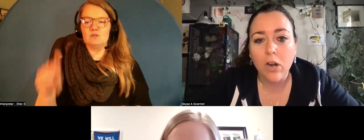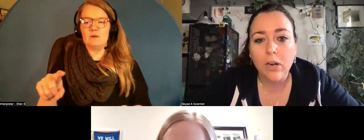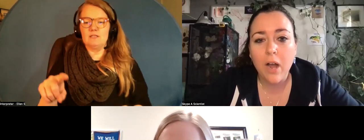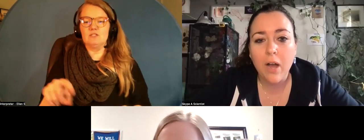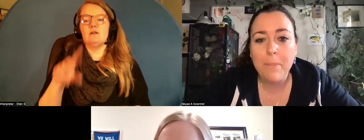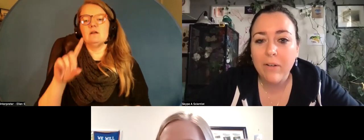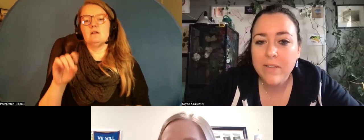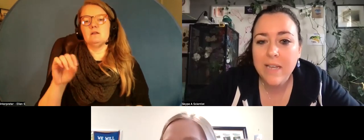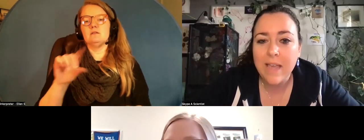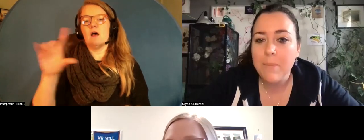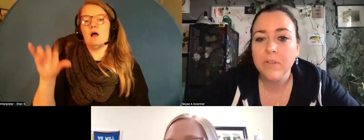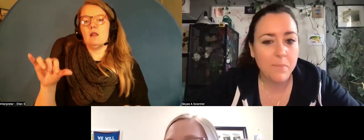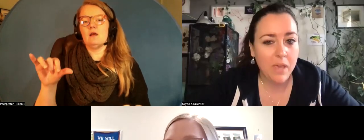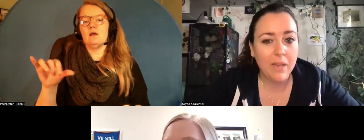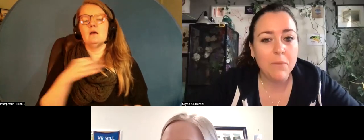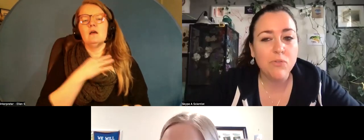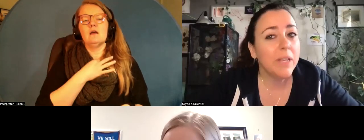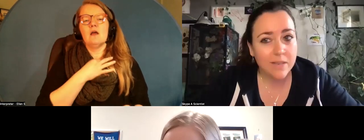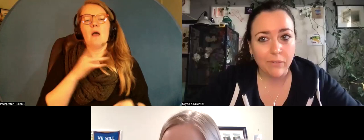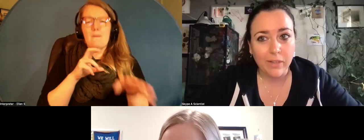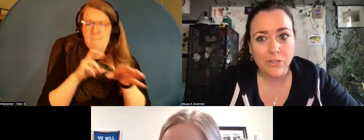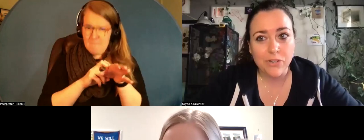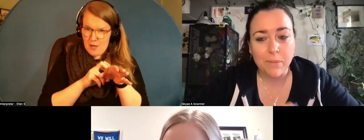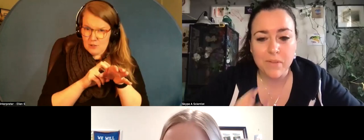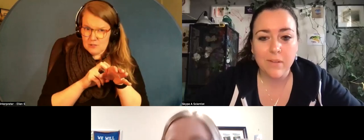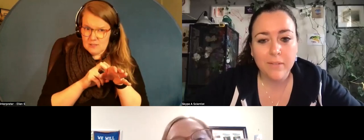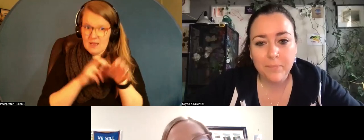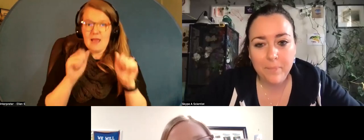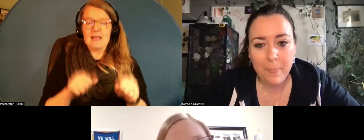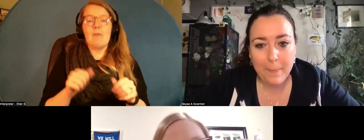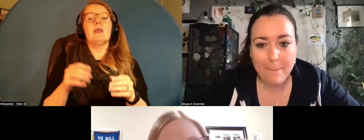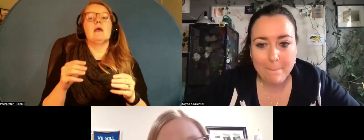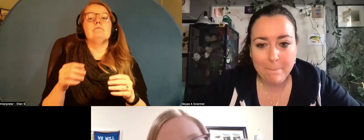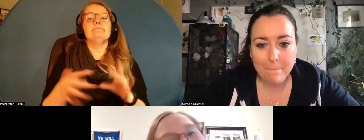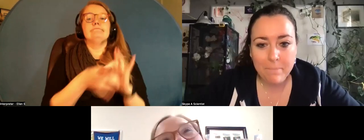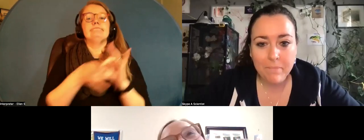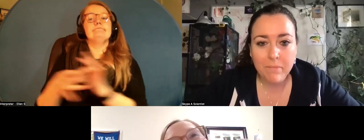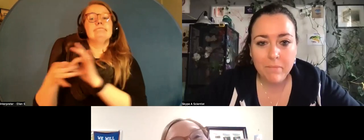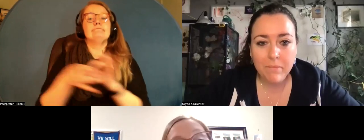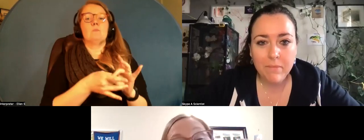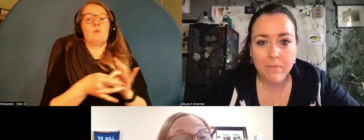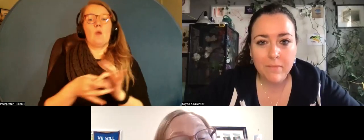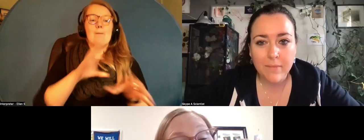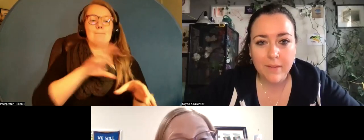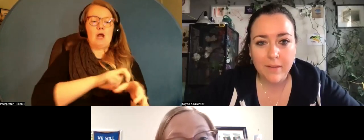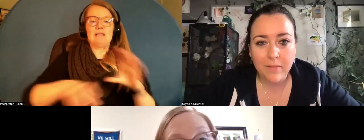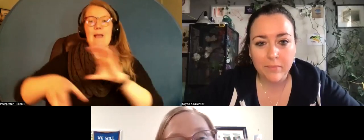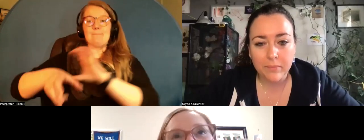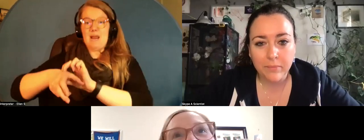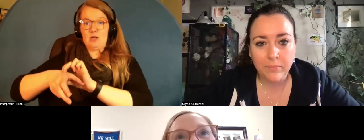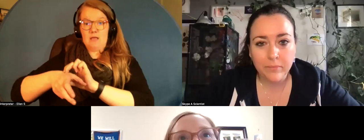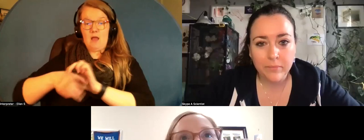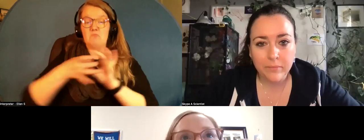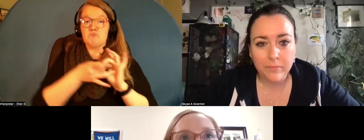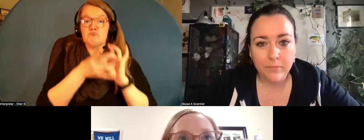Dolly. Are parasites able to be in mutualistic relationships? Yeah, so that is a really great